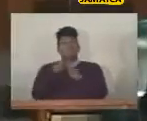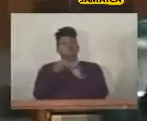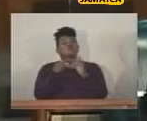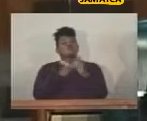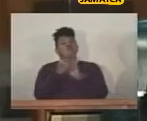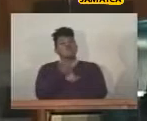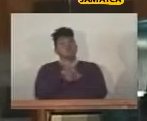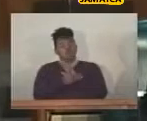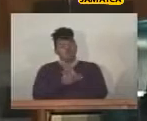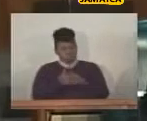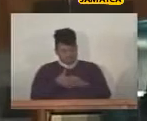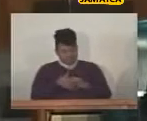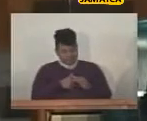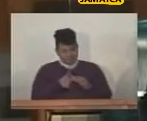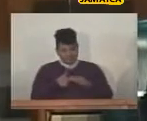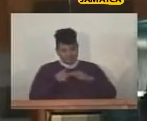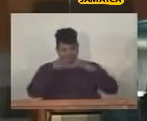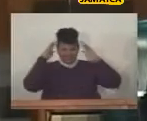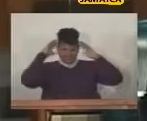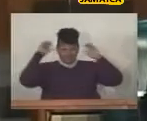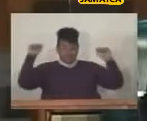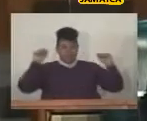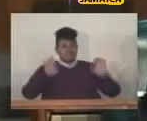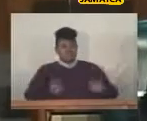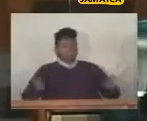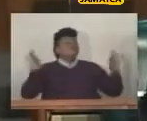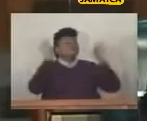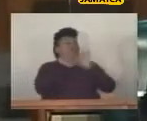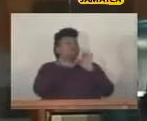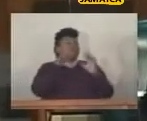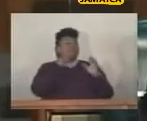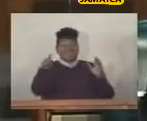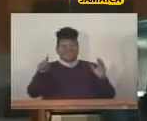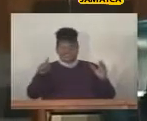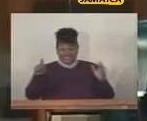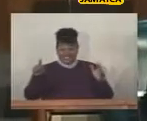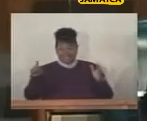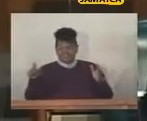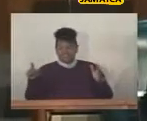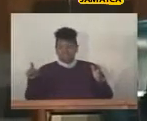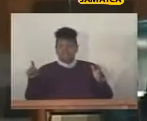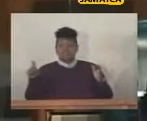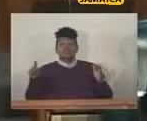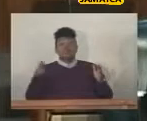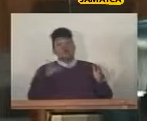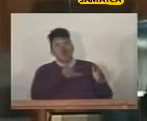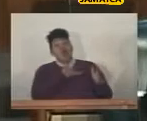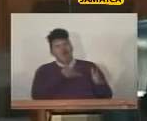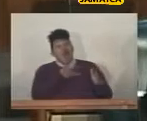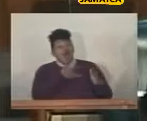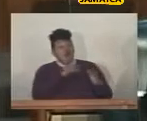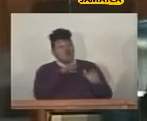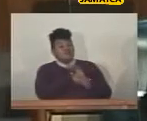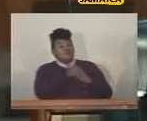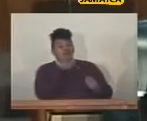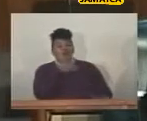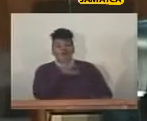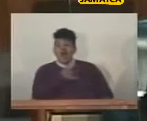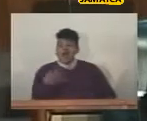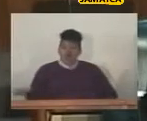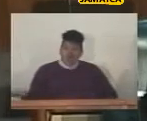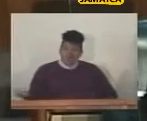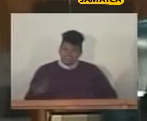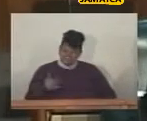Mr. President, it is critical that the destructive, heartless criminals and those driven by